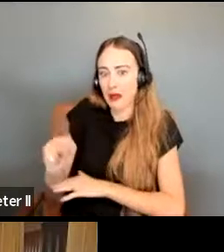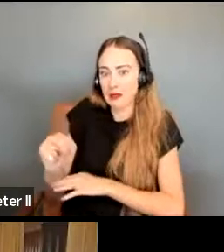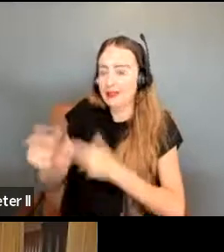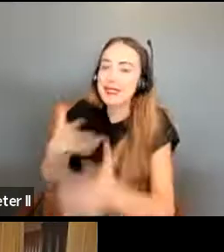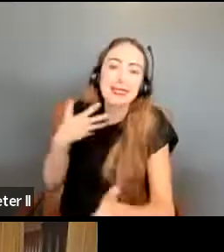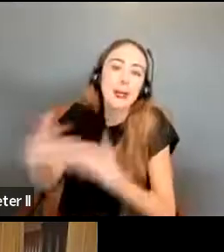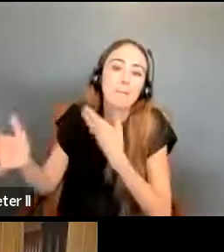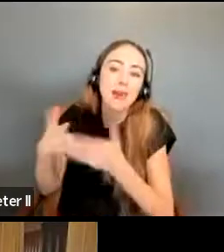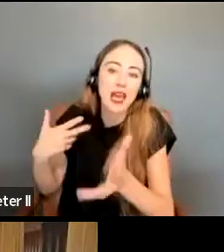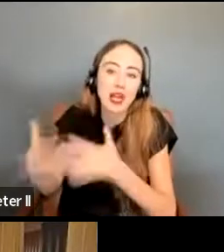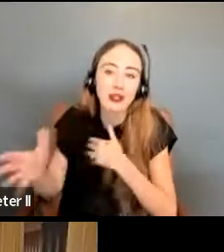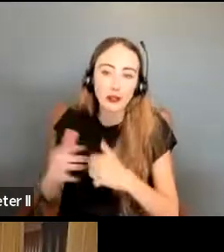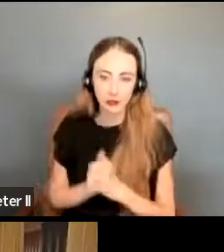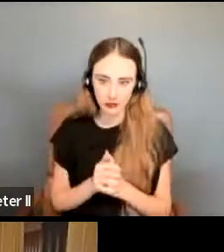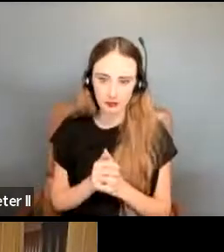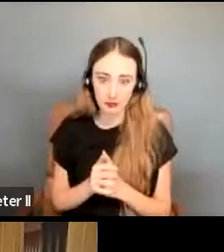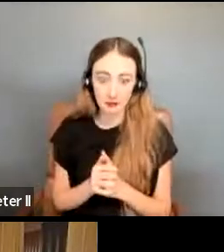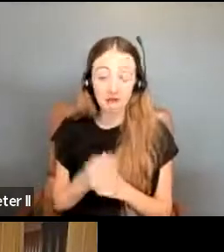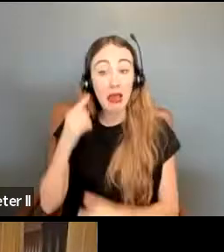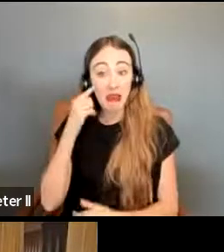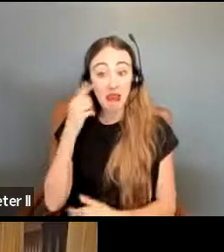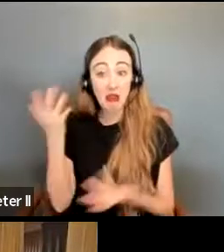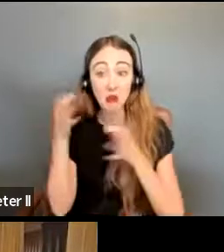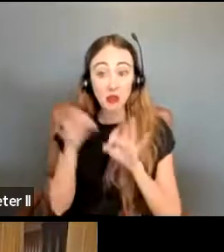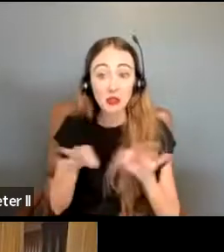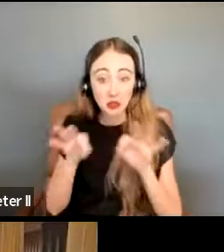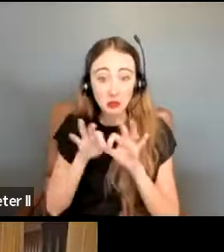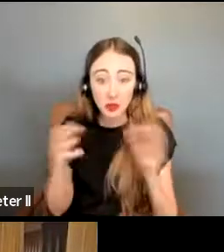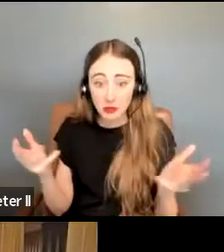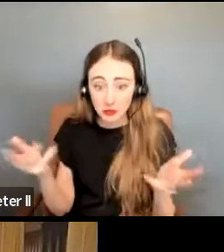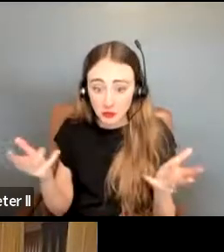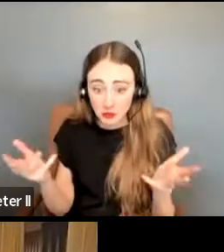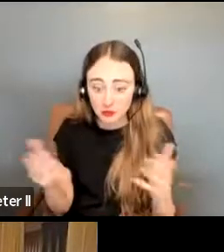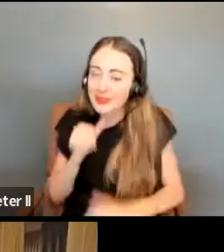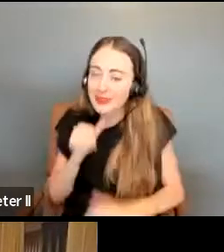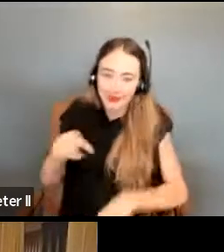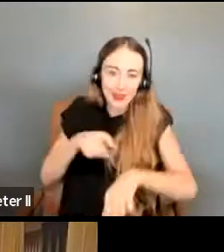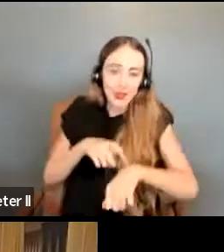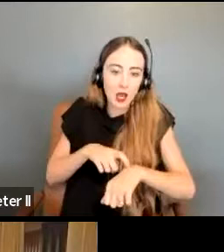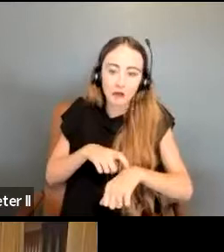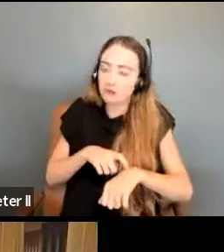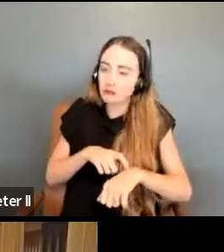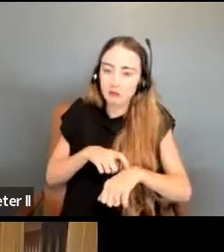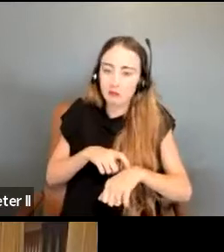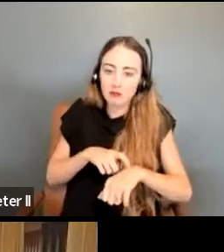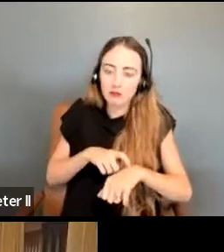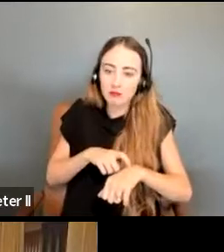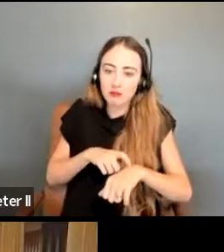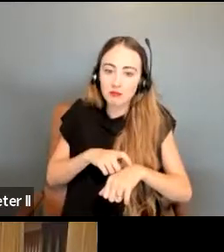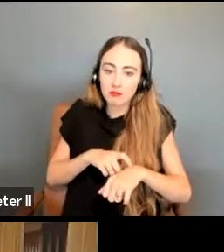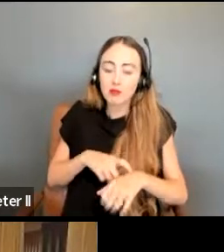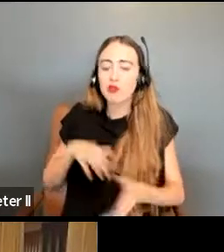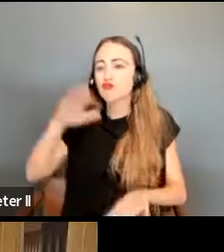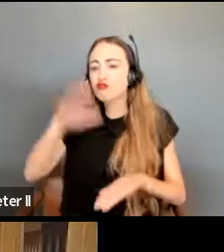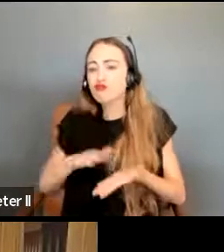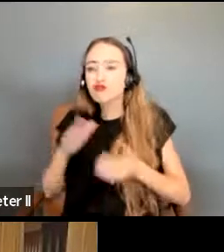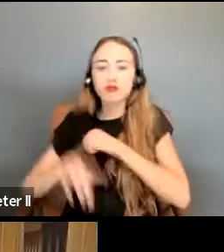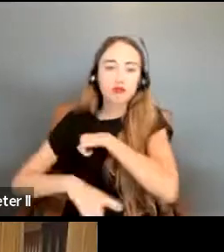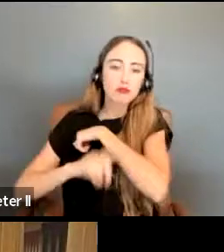matter. I think it matters, and this is not the time to loosen penalties for gun